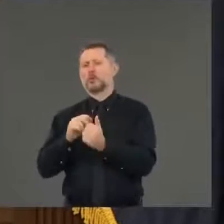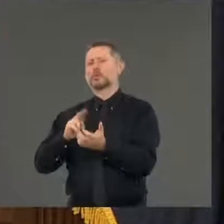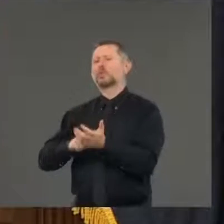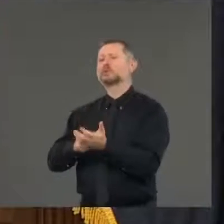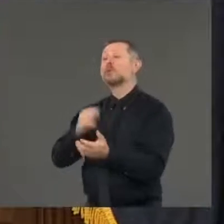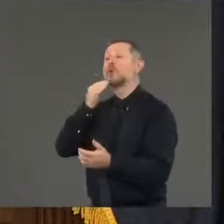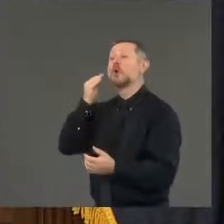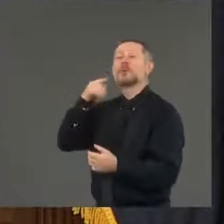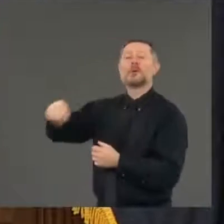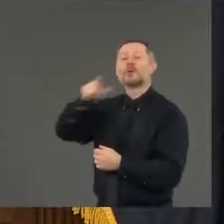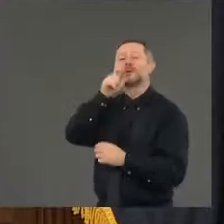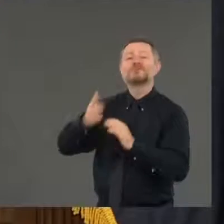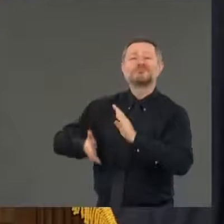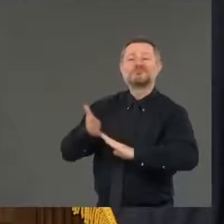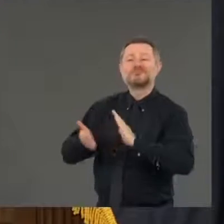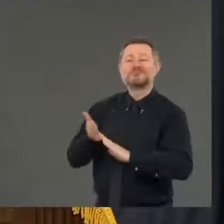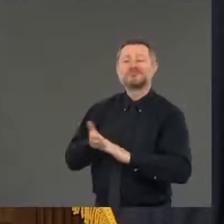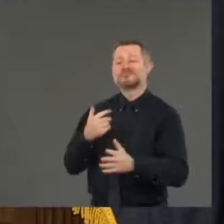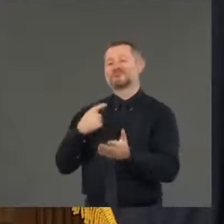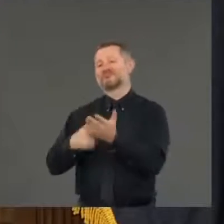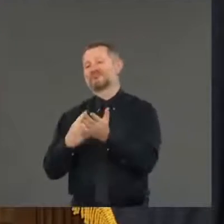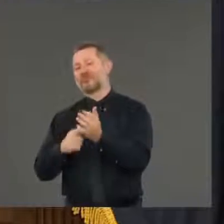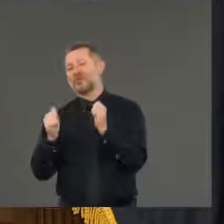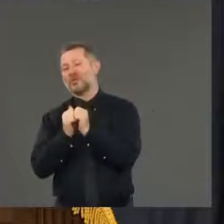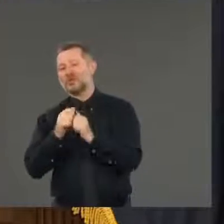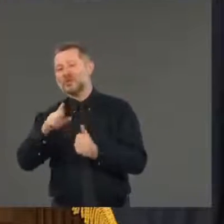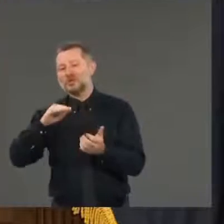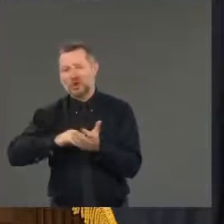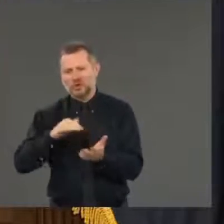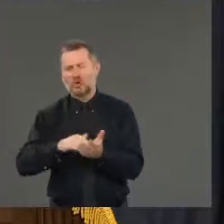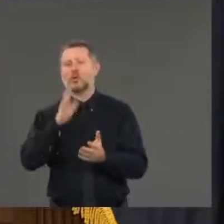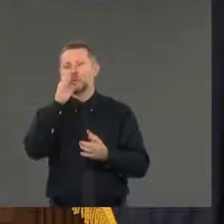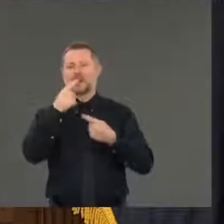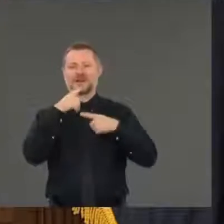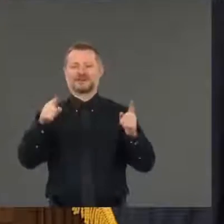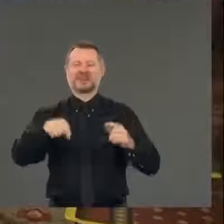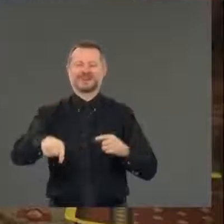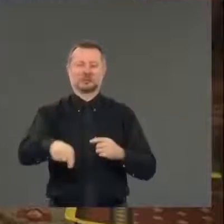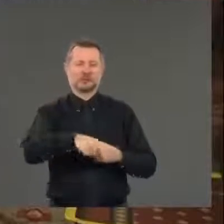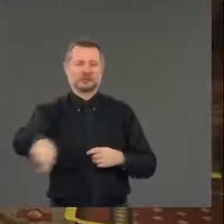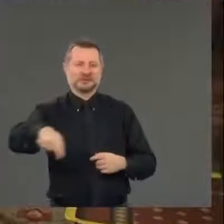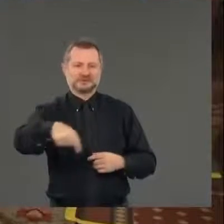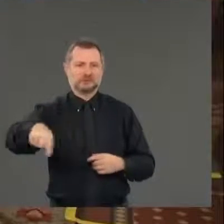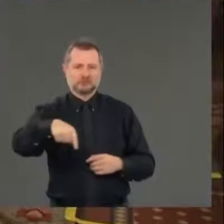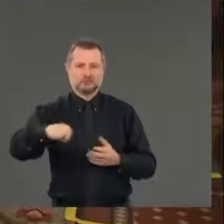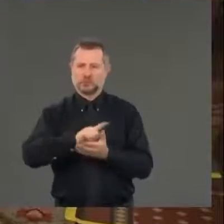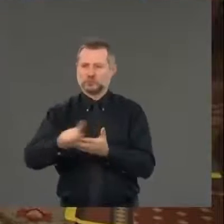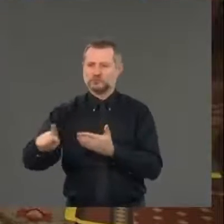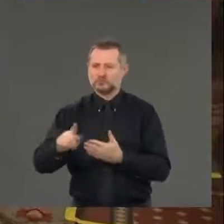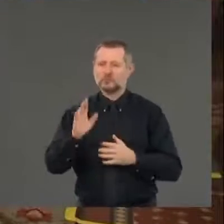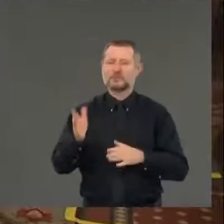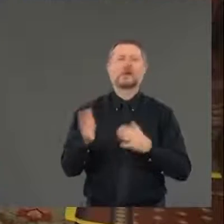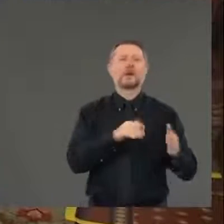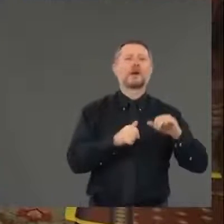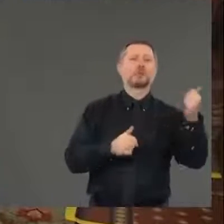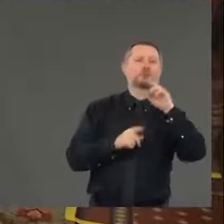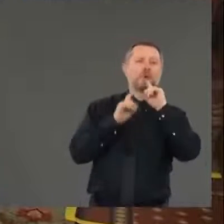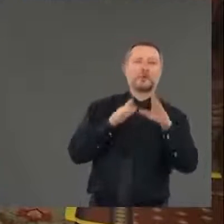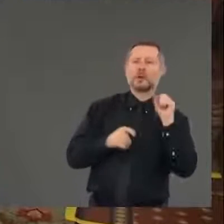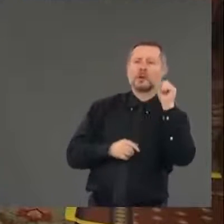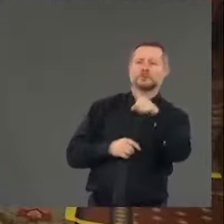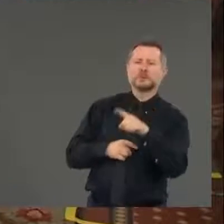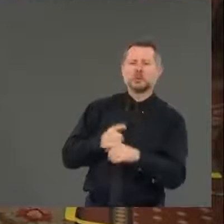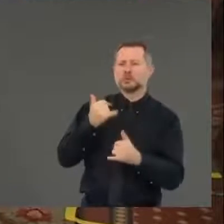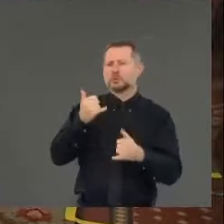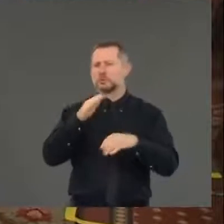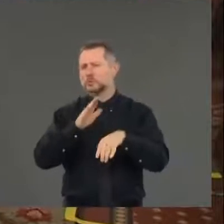of infectious disease doctors, and we're going to have an answer this week. Jesse? Yeah. On the issue of this warning to Manhattan